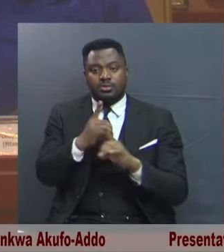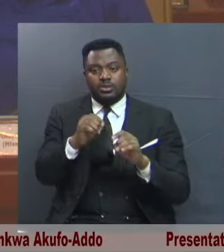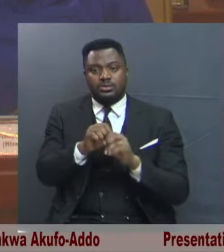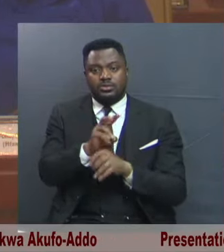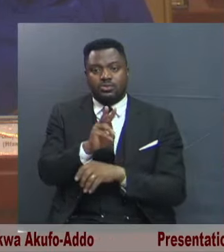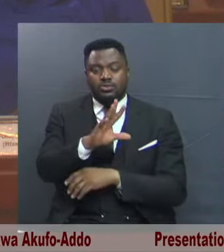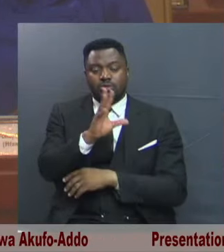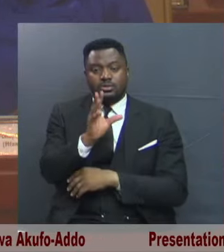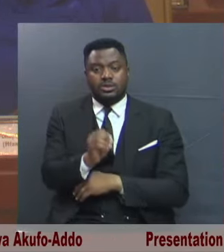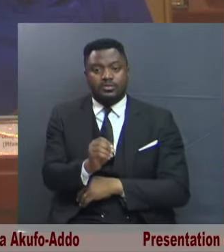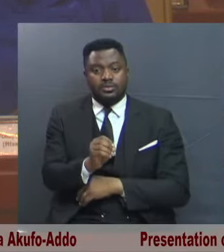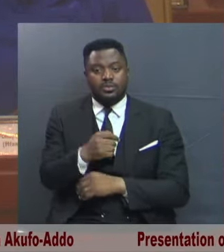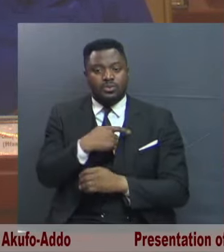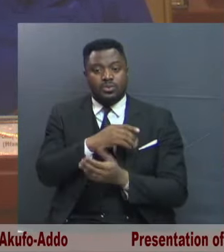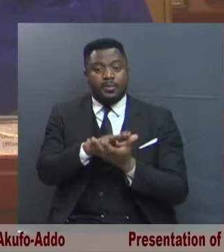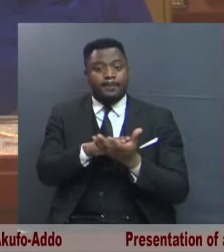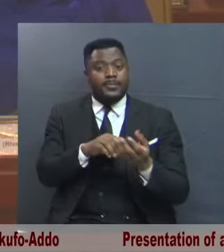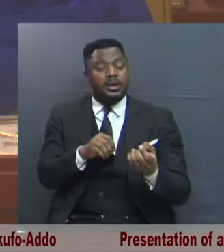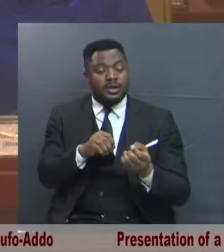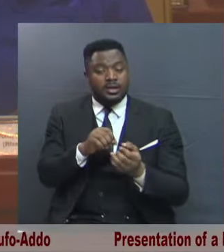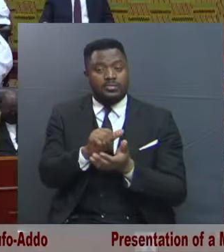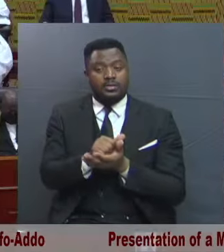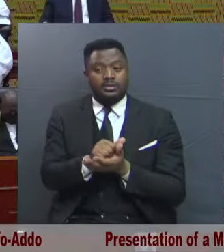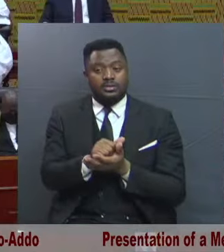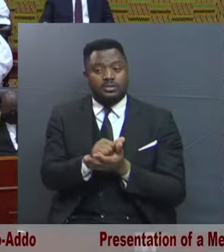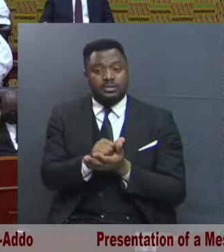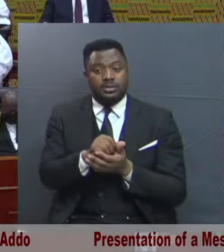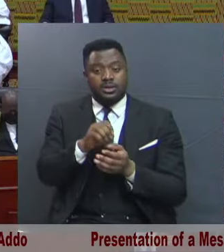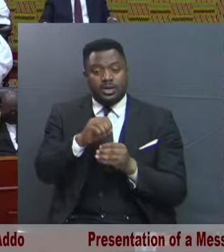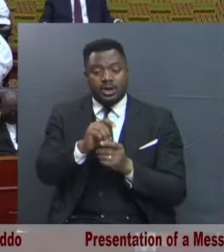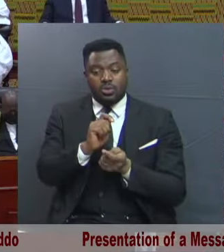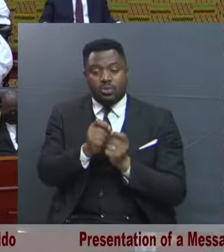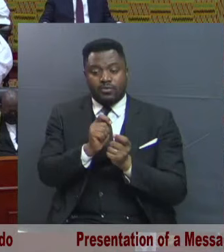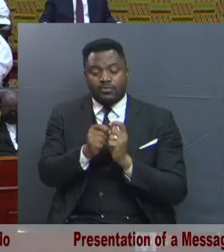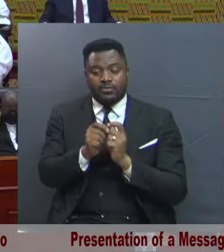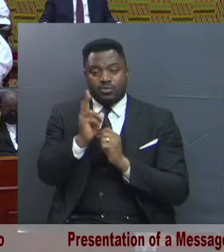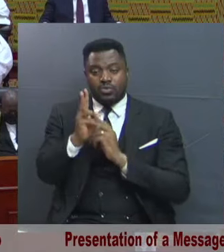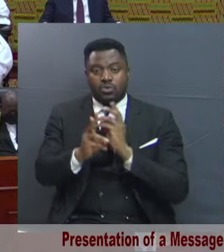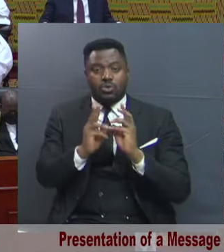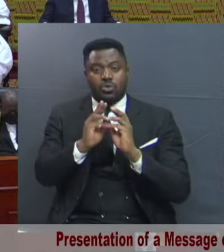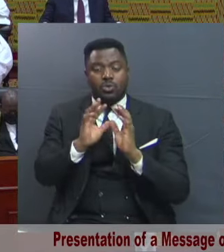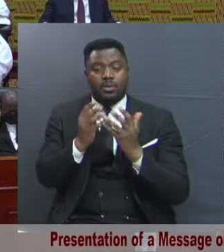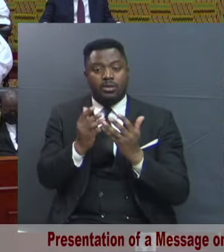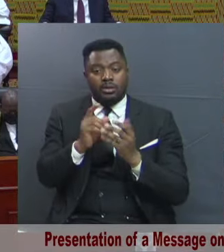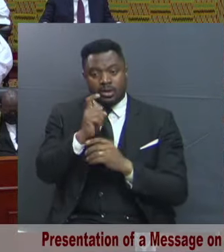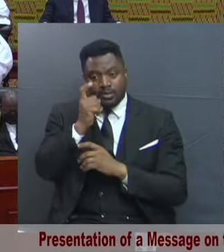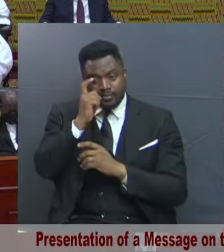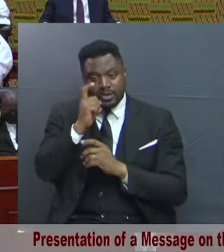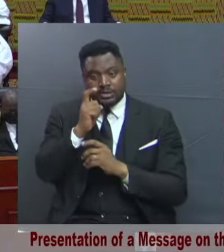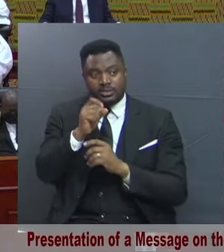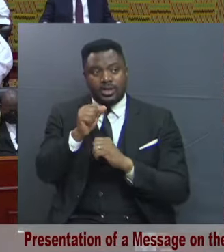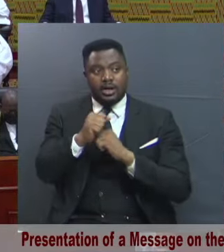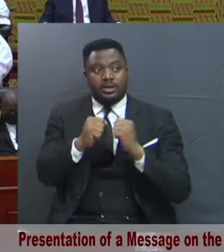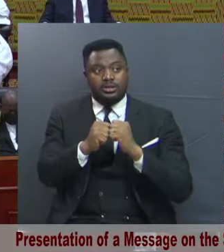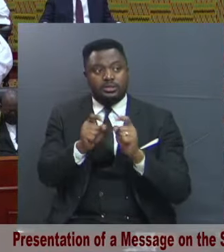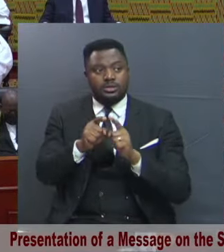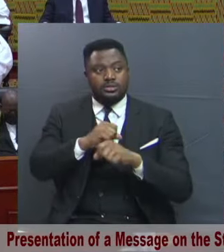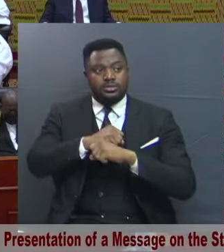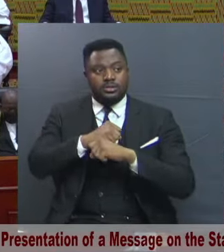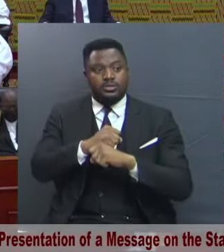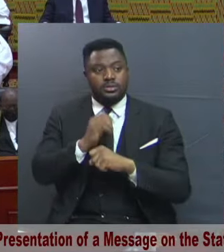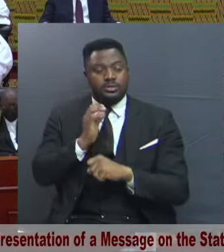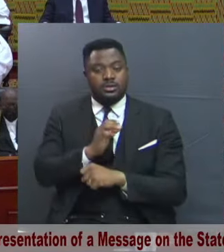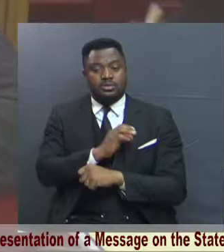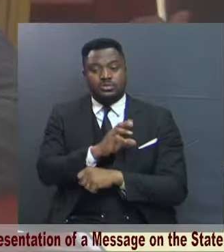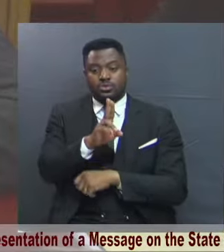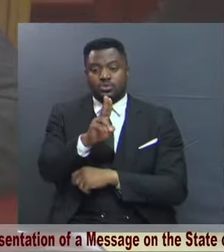Africa We Believe also that a reform of the global governance architecture such as the security Council of the